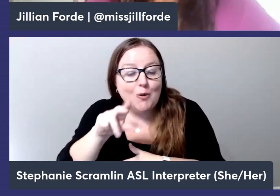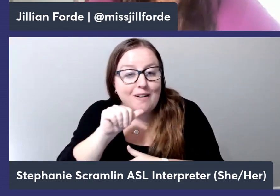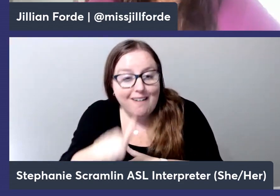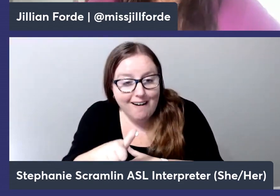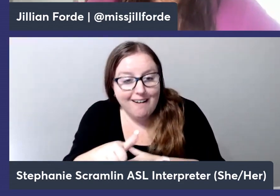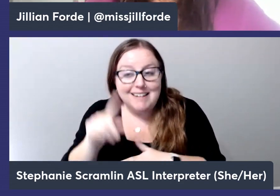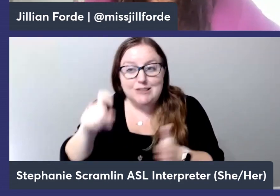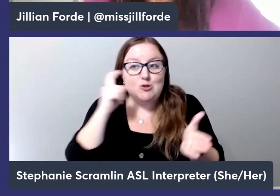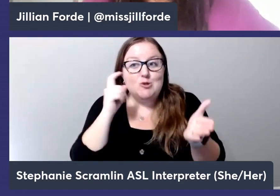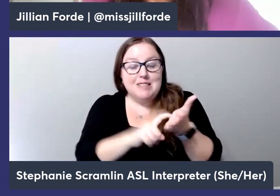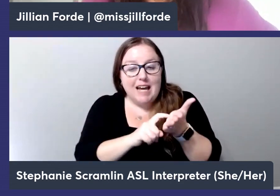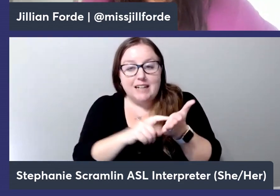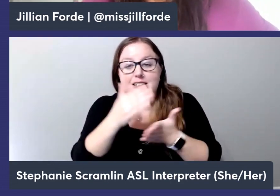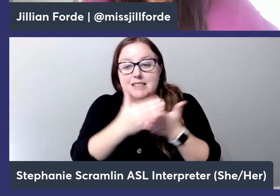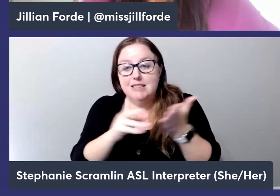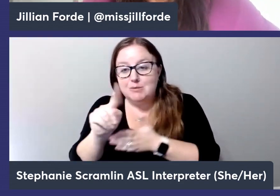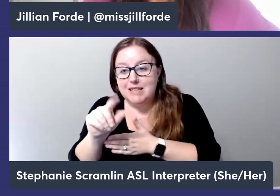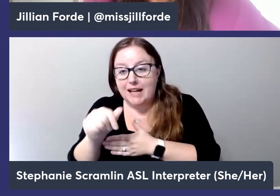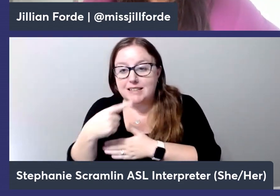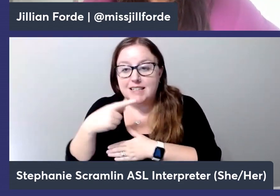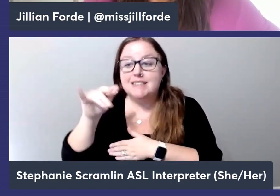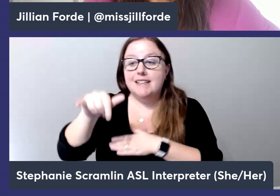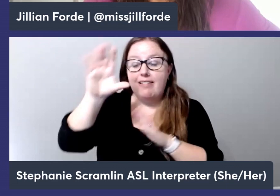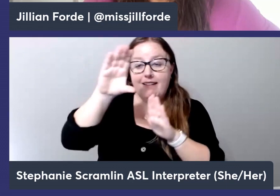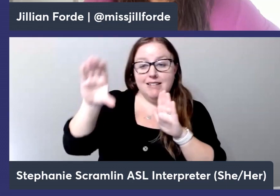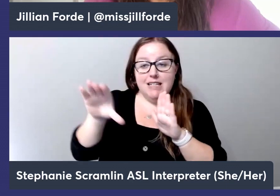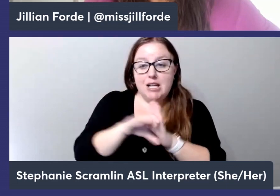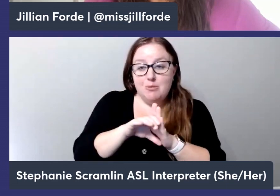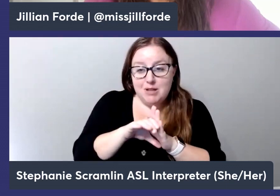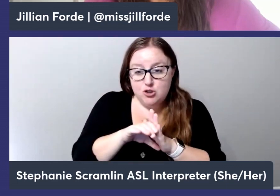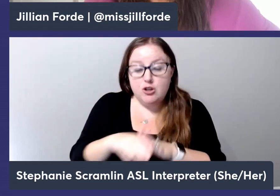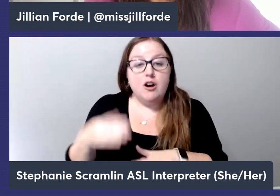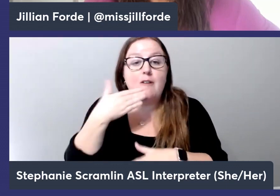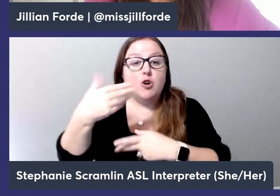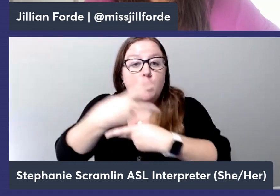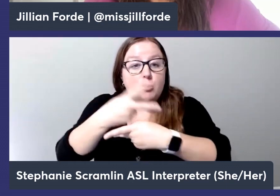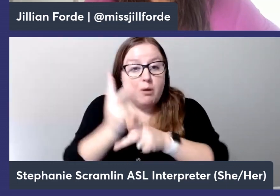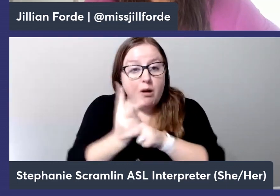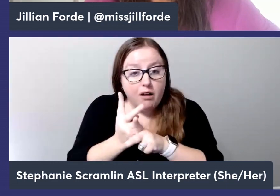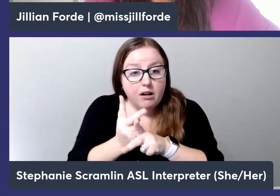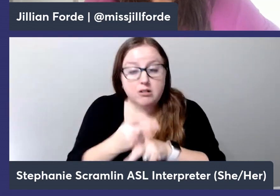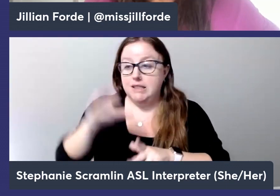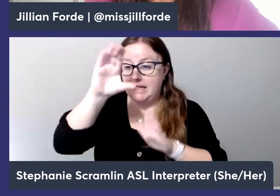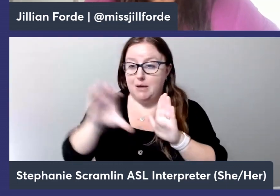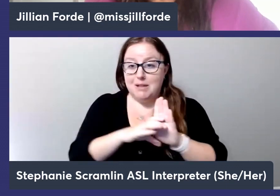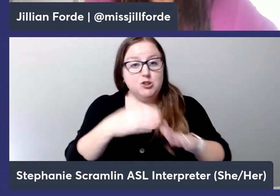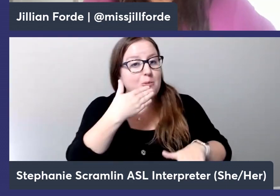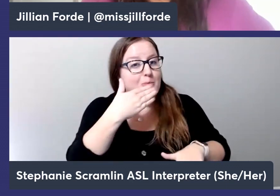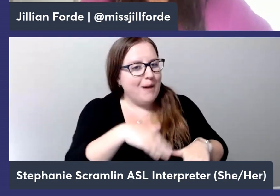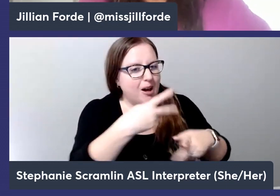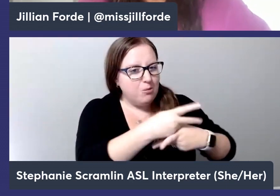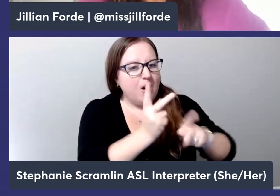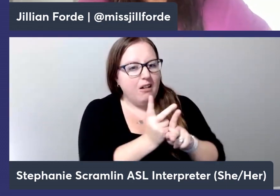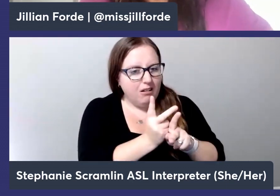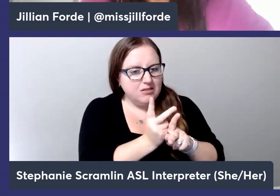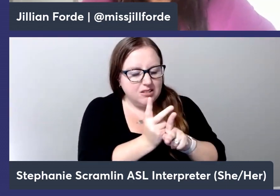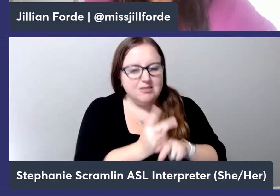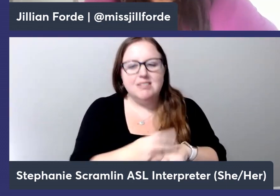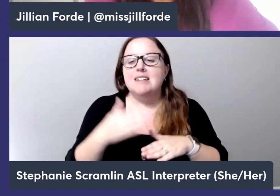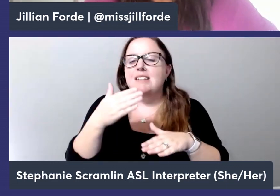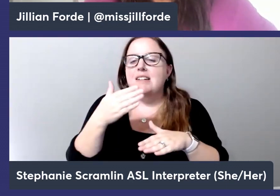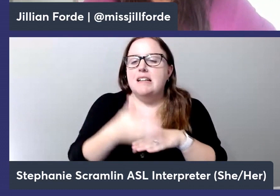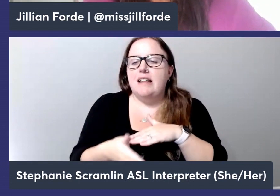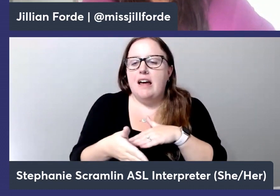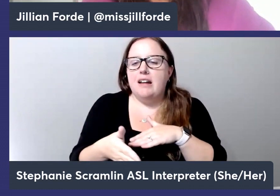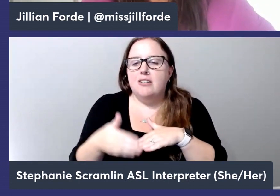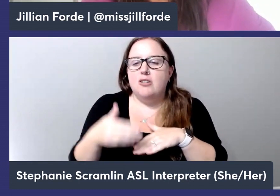some data set which says that, okay, this is an image of a good product, this is an image of a bad product, let's say. And then you have certain images, let's